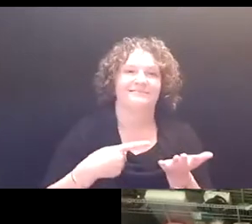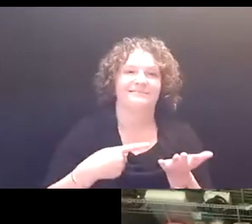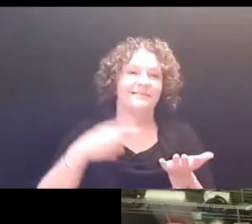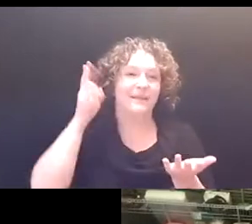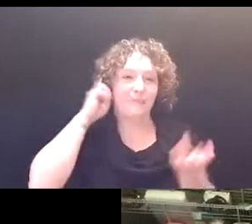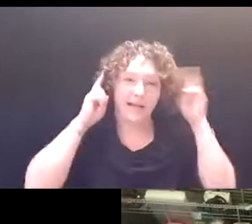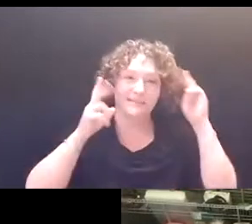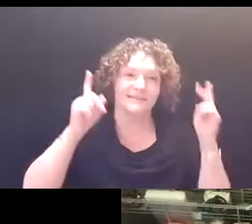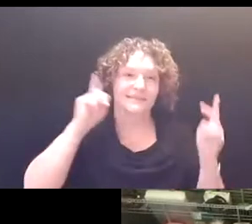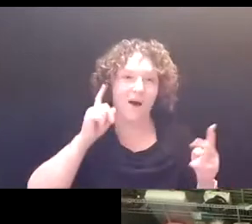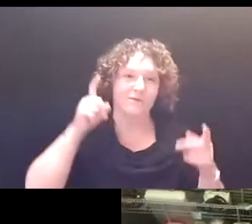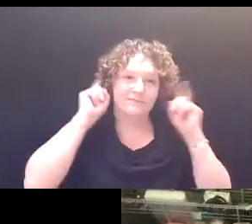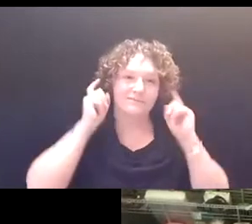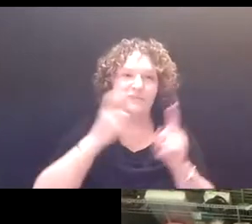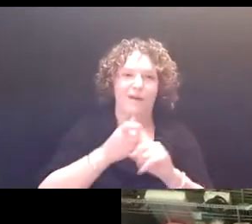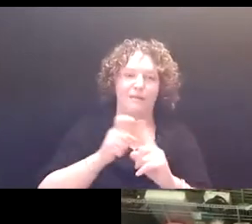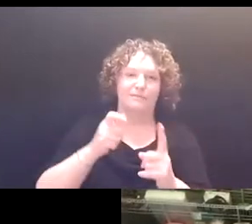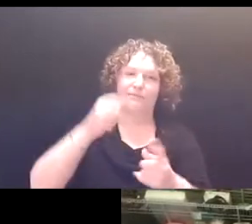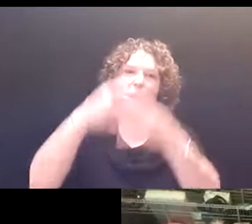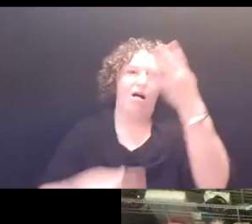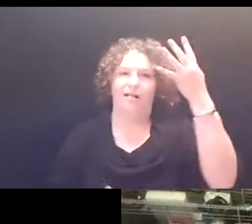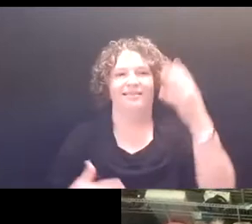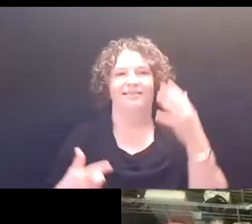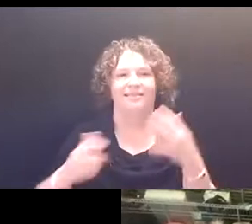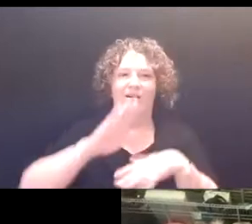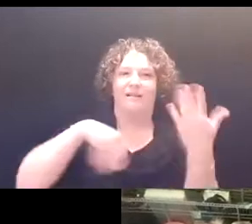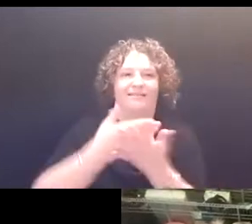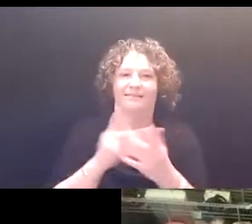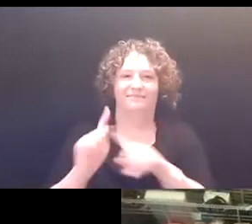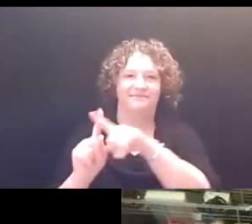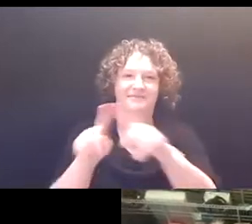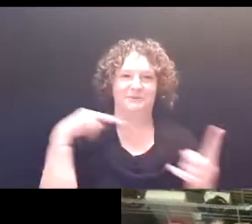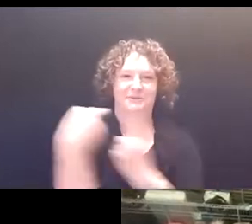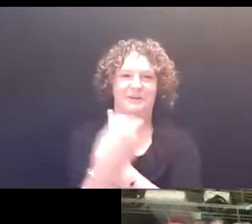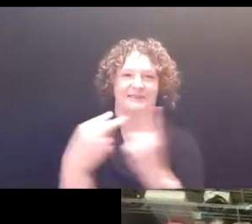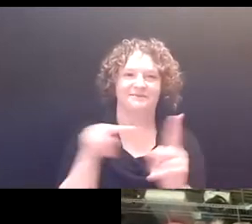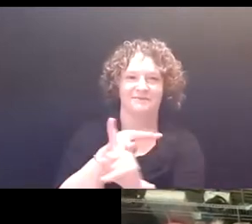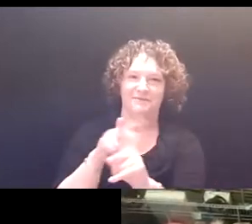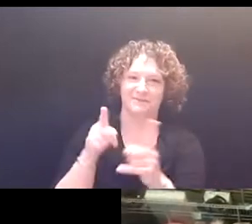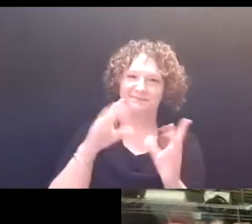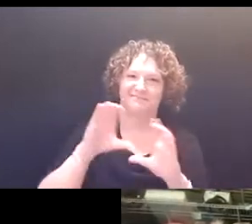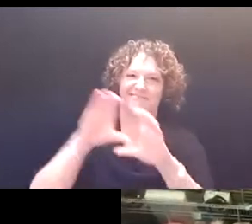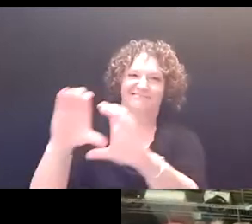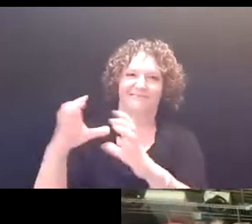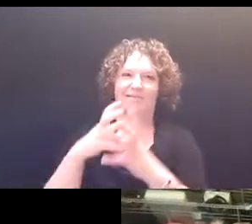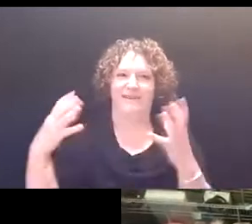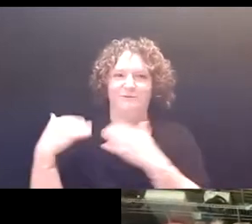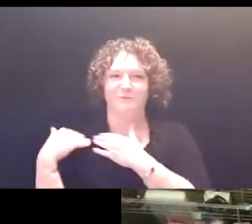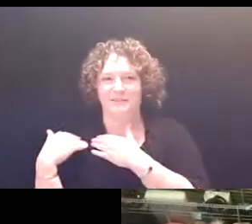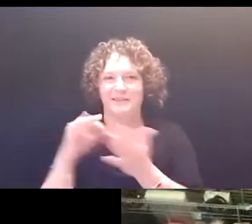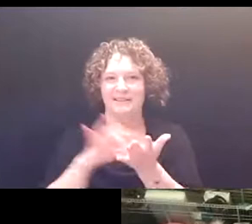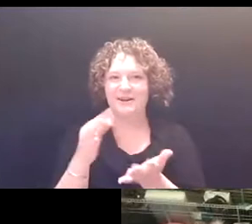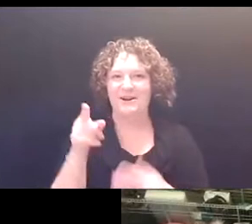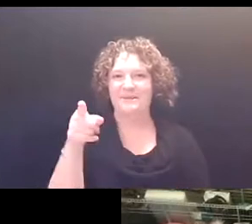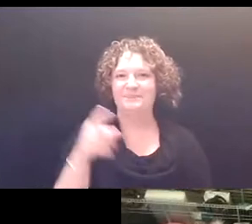and she could talk actually about implants, the sounds from those implants and just different